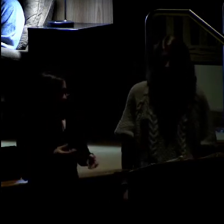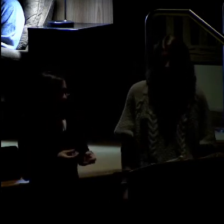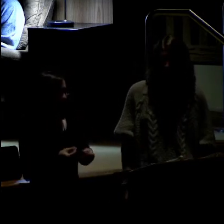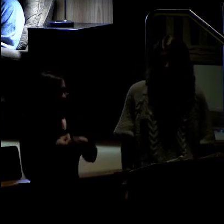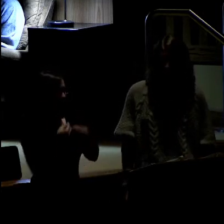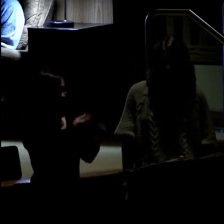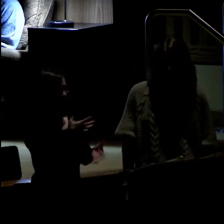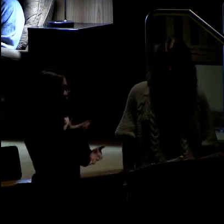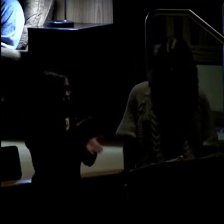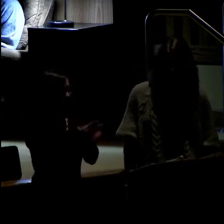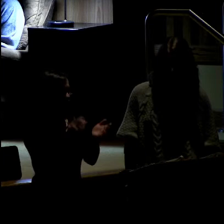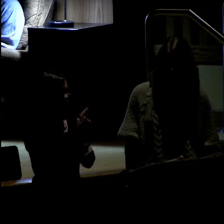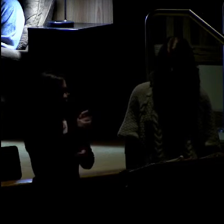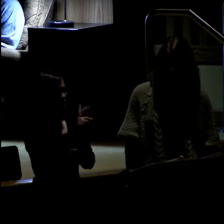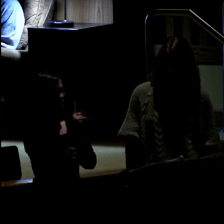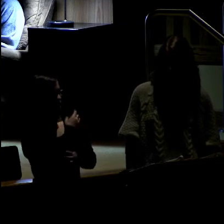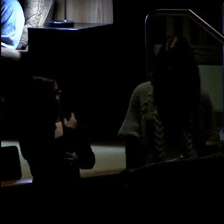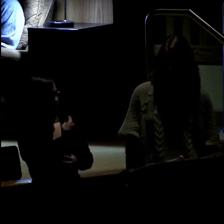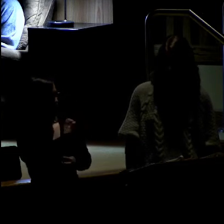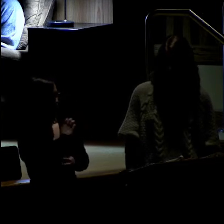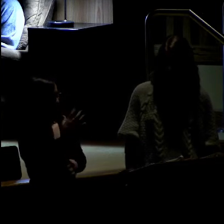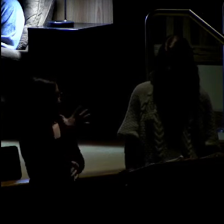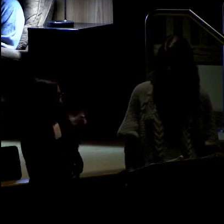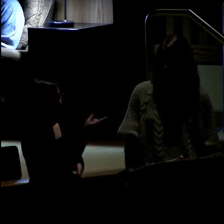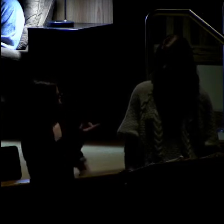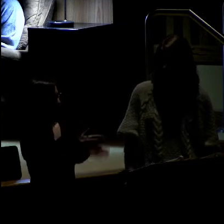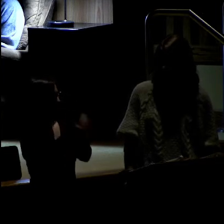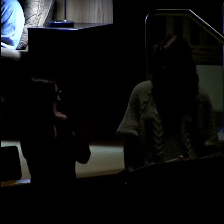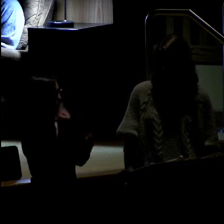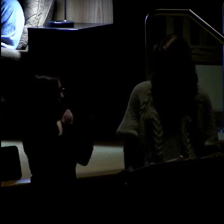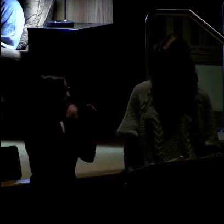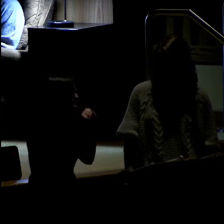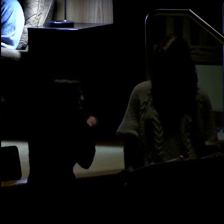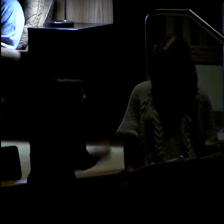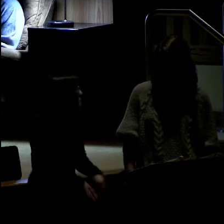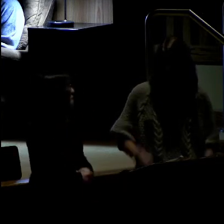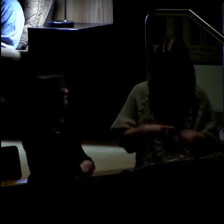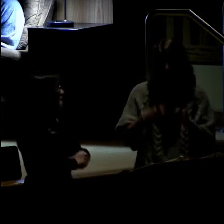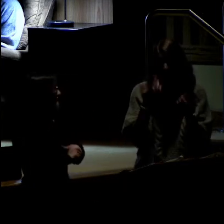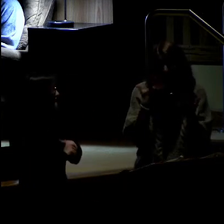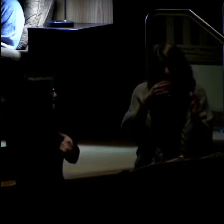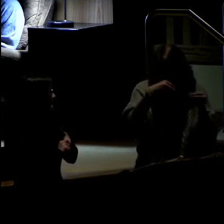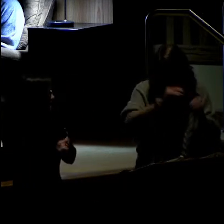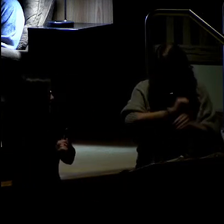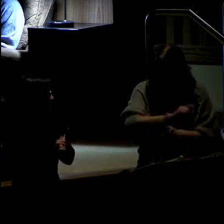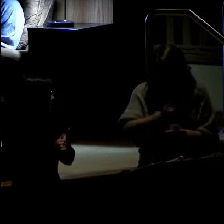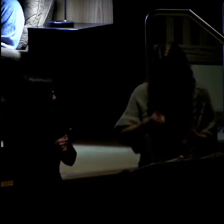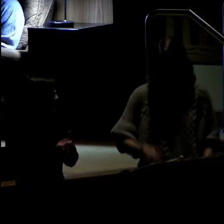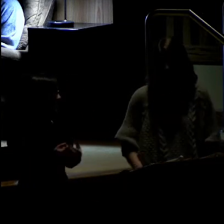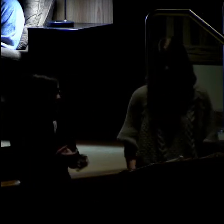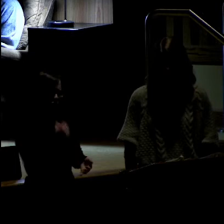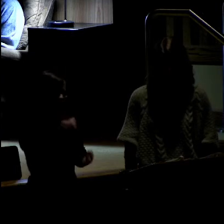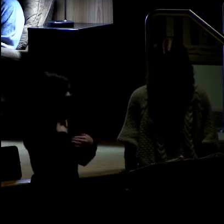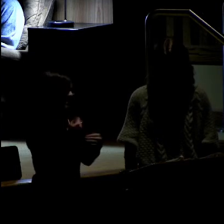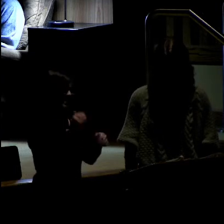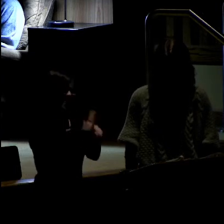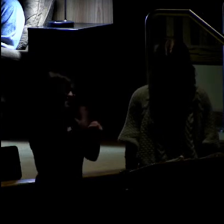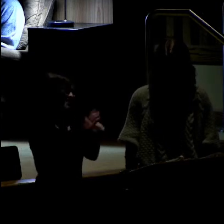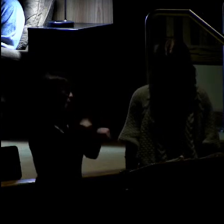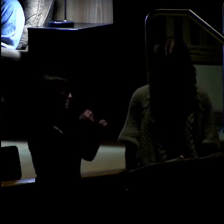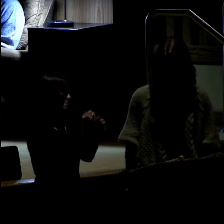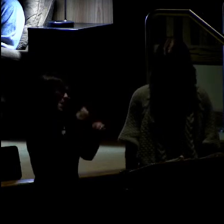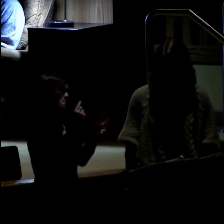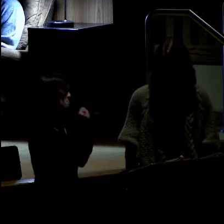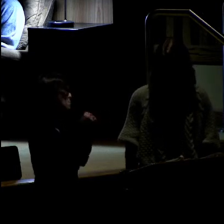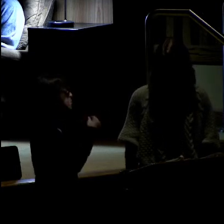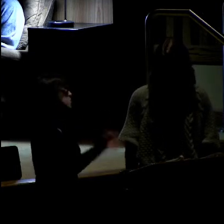could make two batches for her garden club party tomorrow night. But I haven't got time, Becky. I've got to be at the diner in 30 minutes. Don't worry, Mom. I'll handle